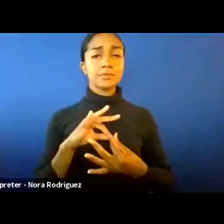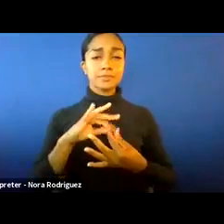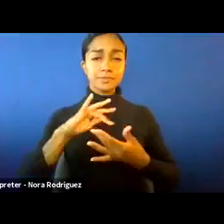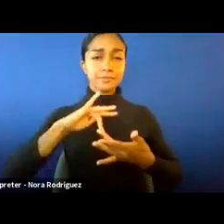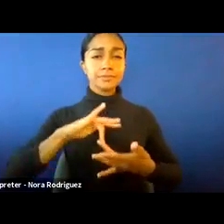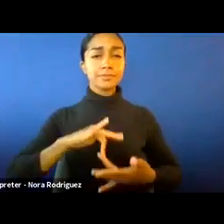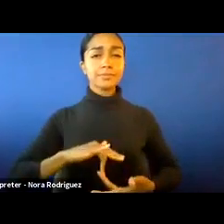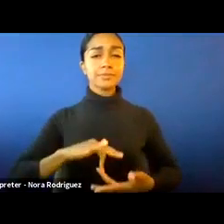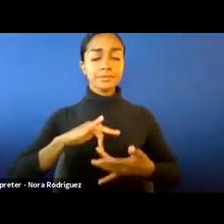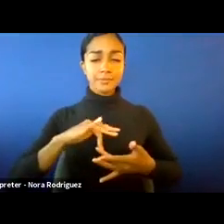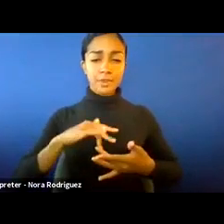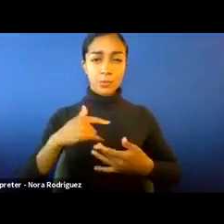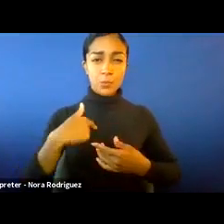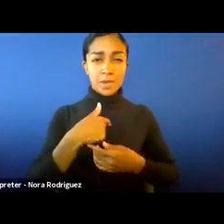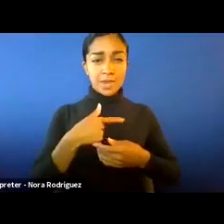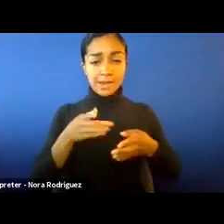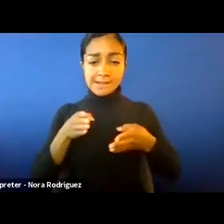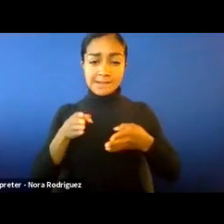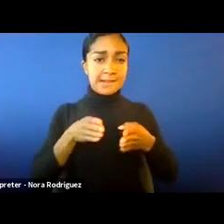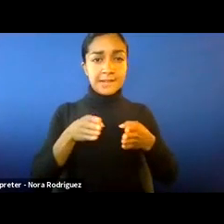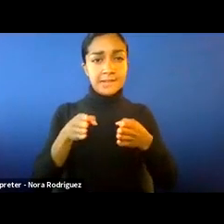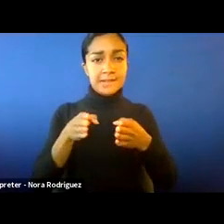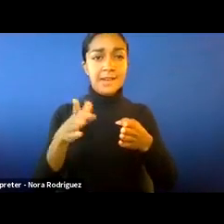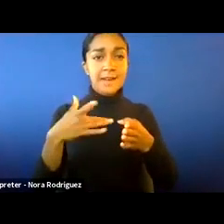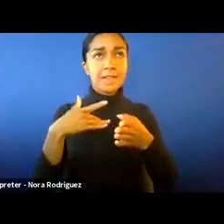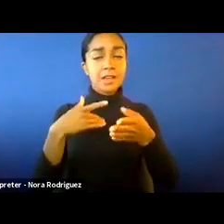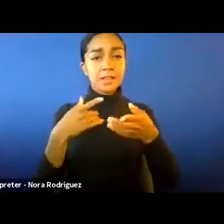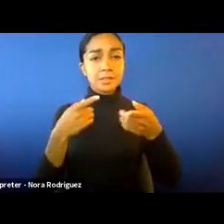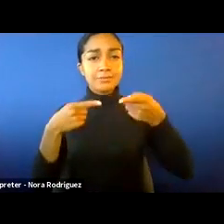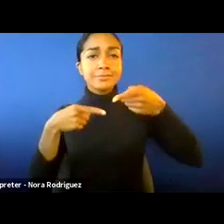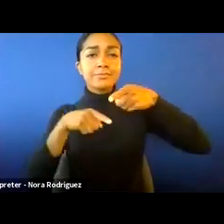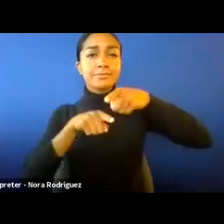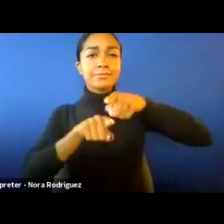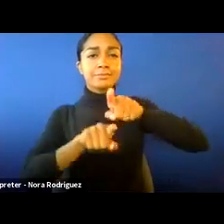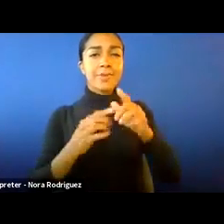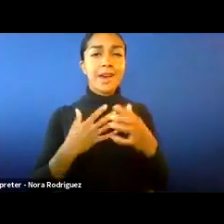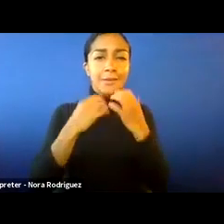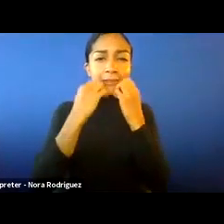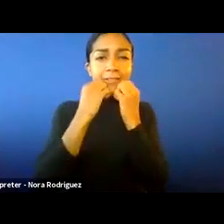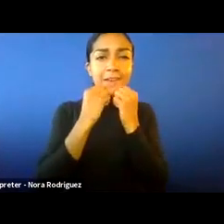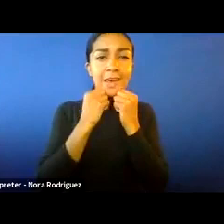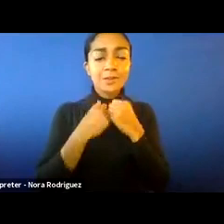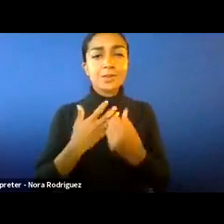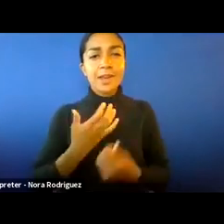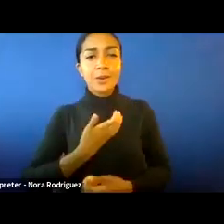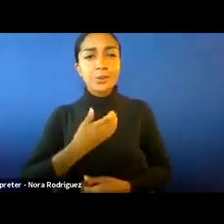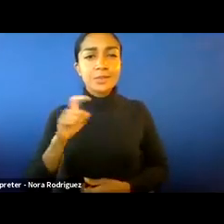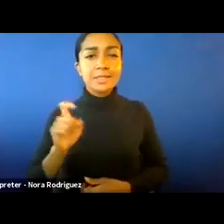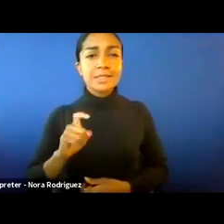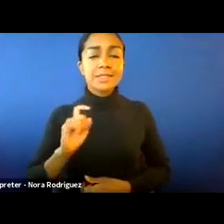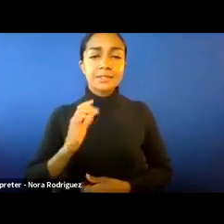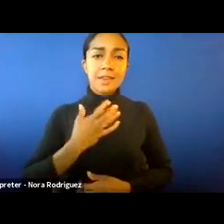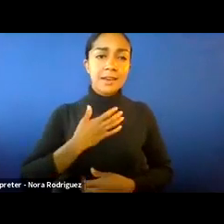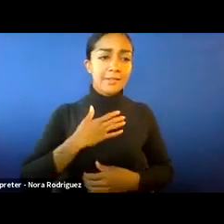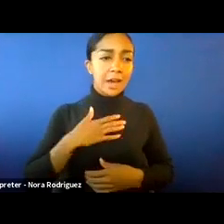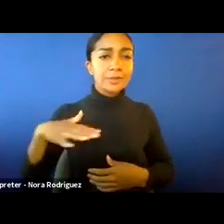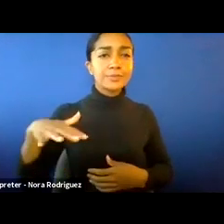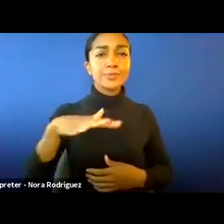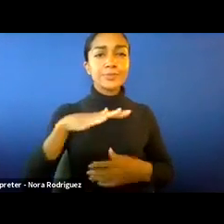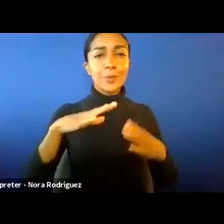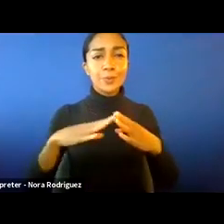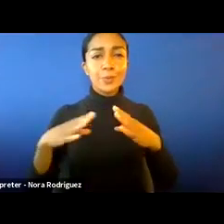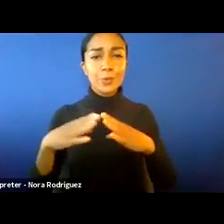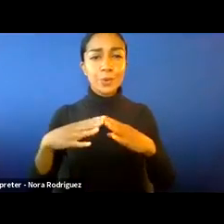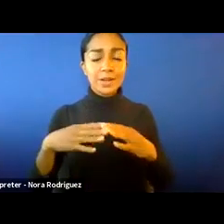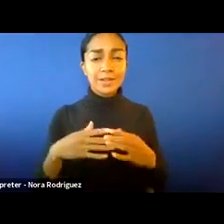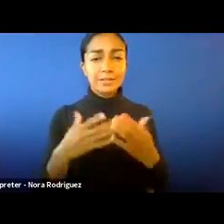forward that is aligned with our highest values and the highest needs of the cherished siblings in this community.